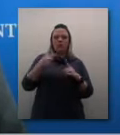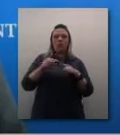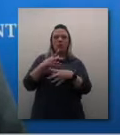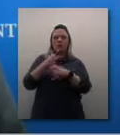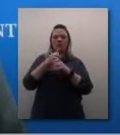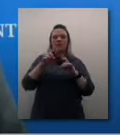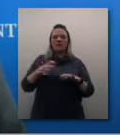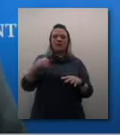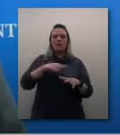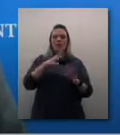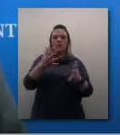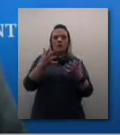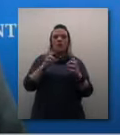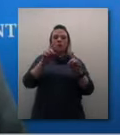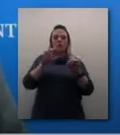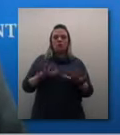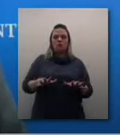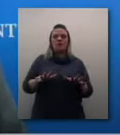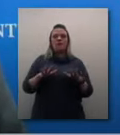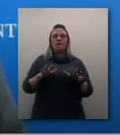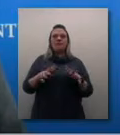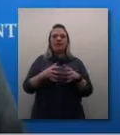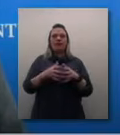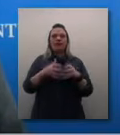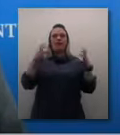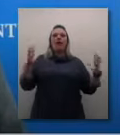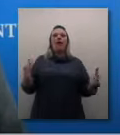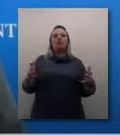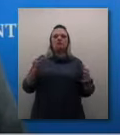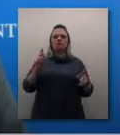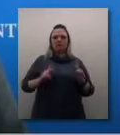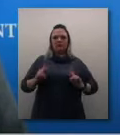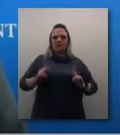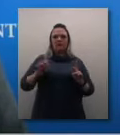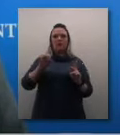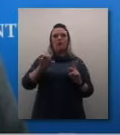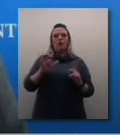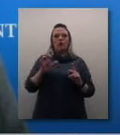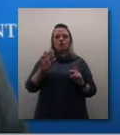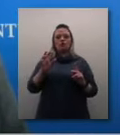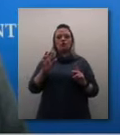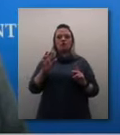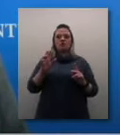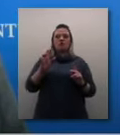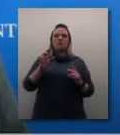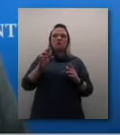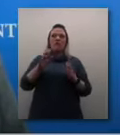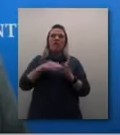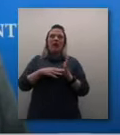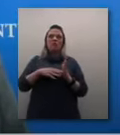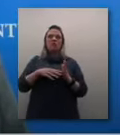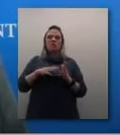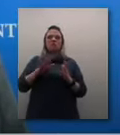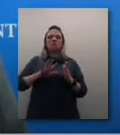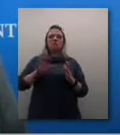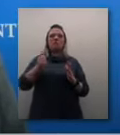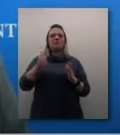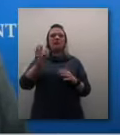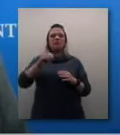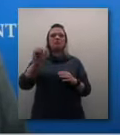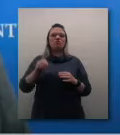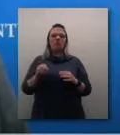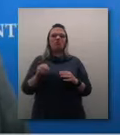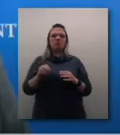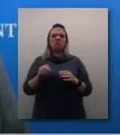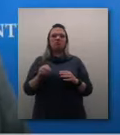want to test a sizable amount of the population, and 100,000 would be about 10% of the population. So we're going to try